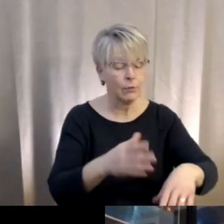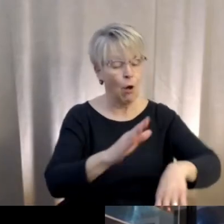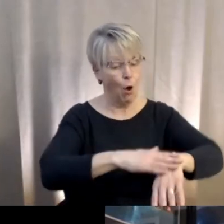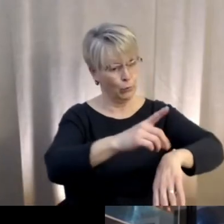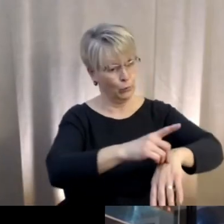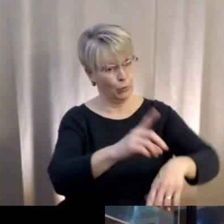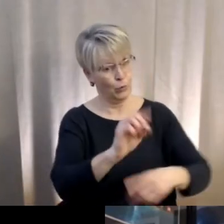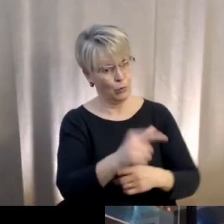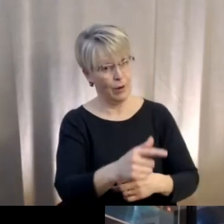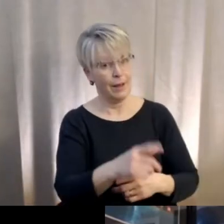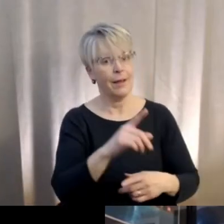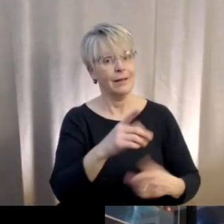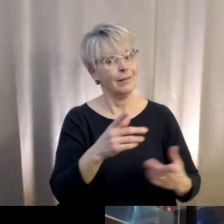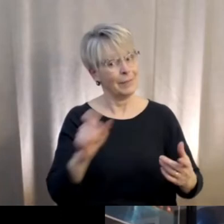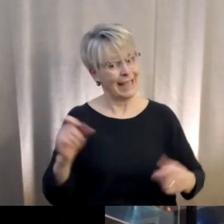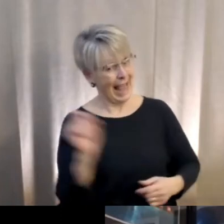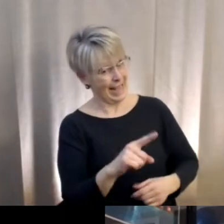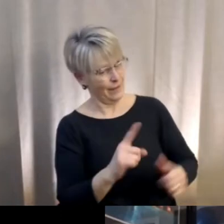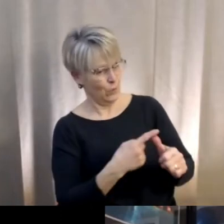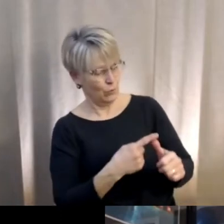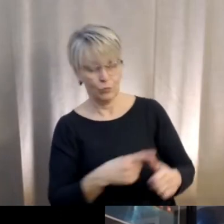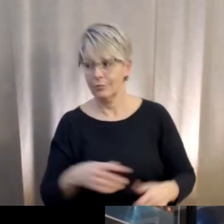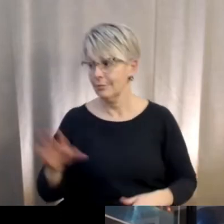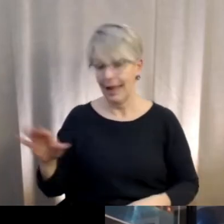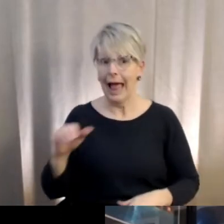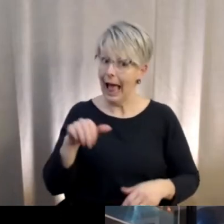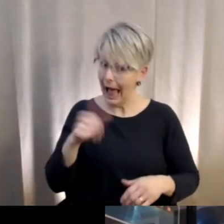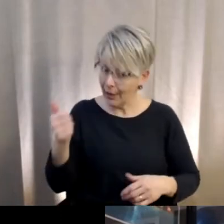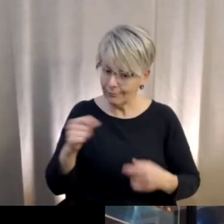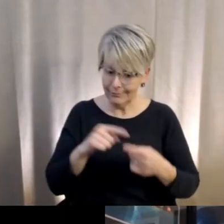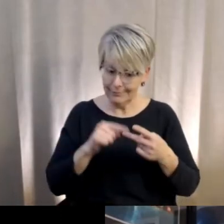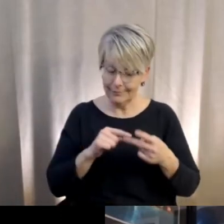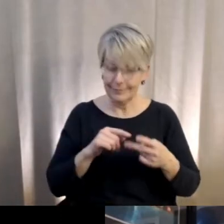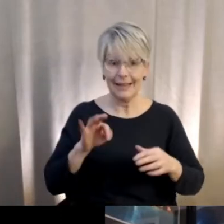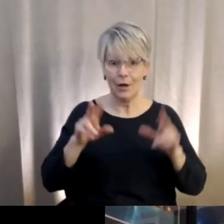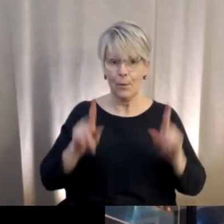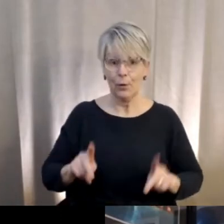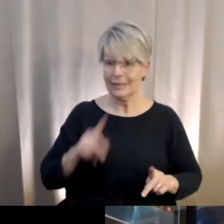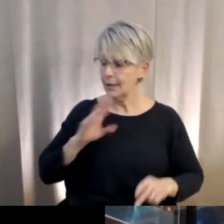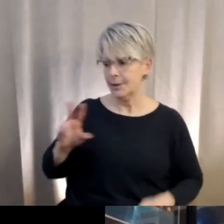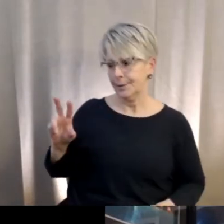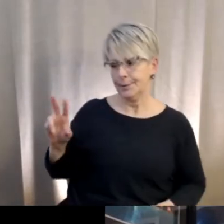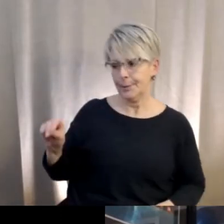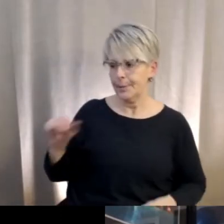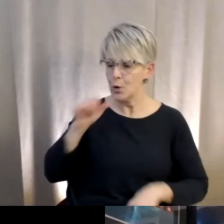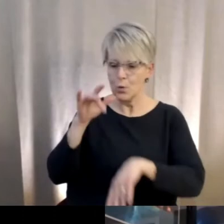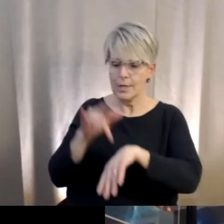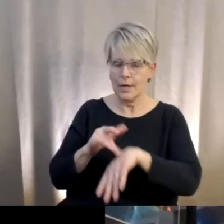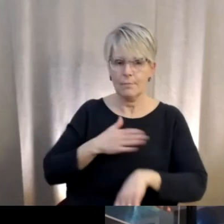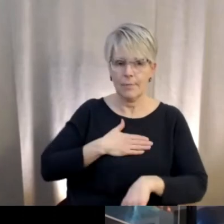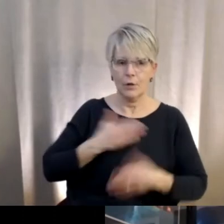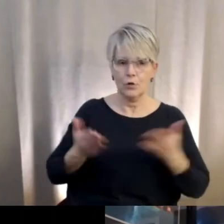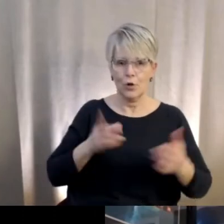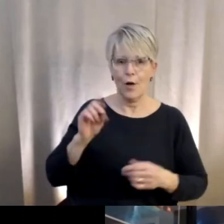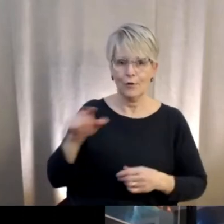And this is another big step. Is if the handler denies you to touch their service dog,